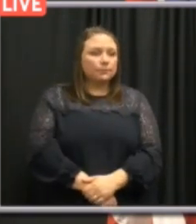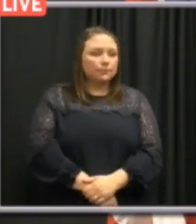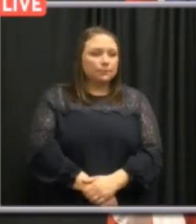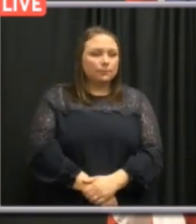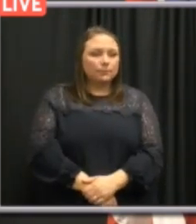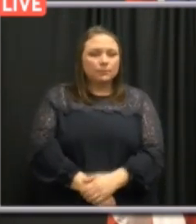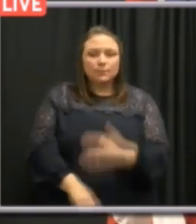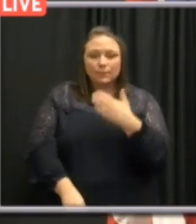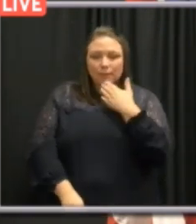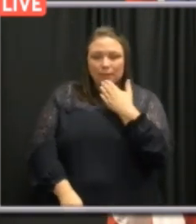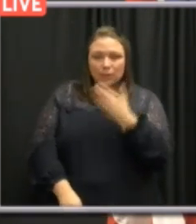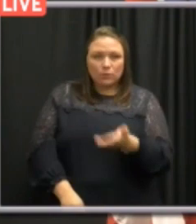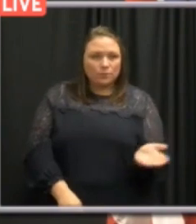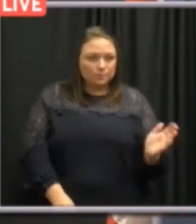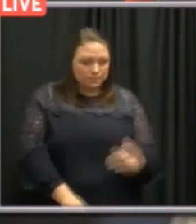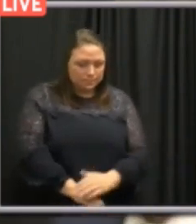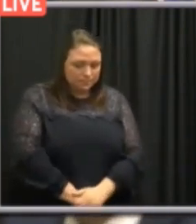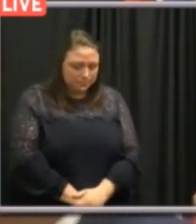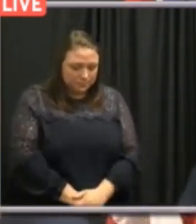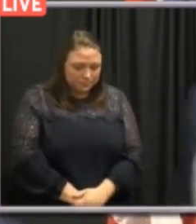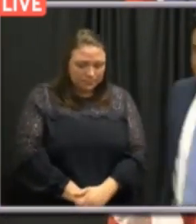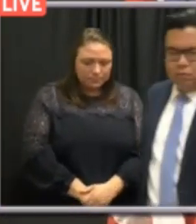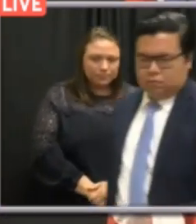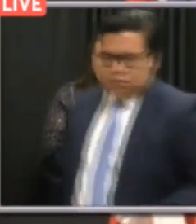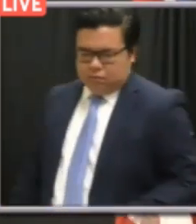Thank you, Julia. Mayor Cooper?